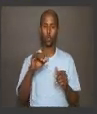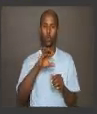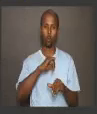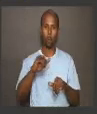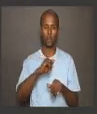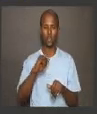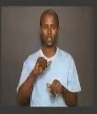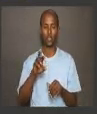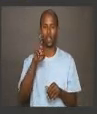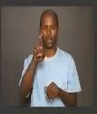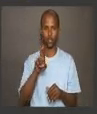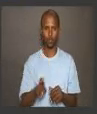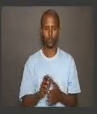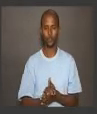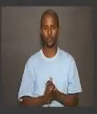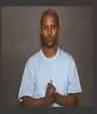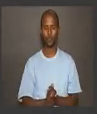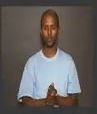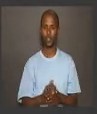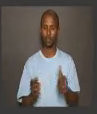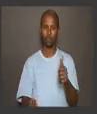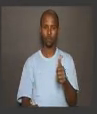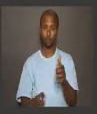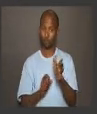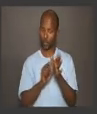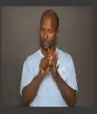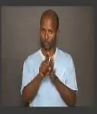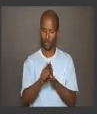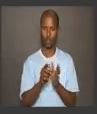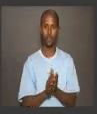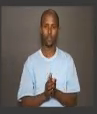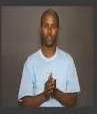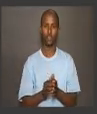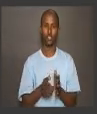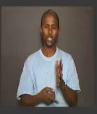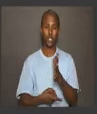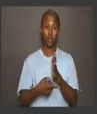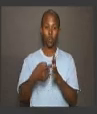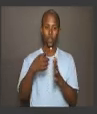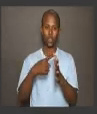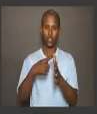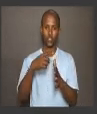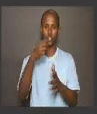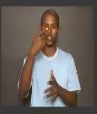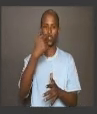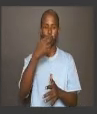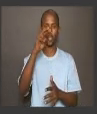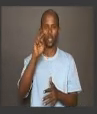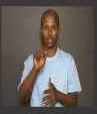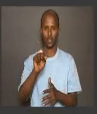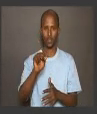ratio. For example, sequence Gn is